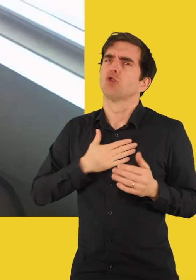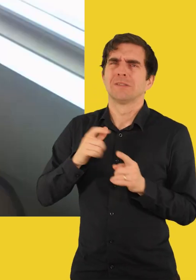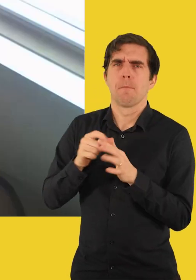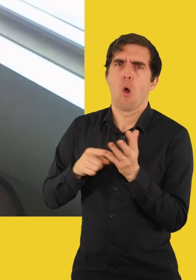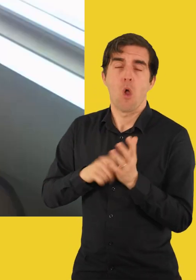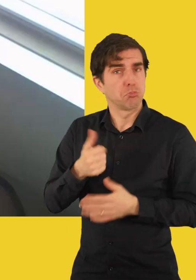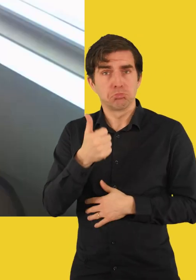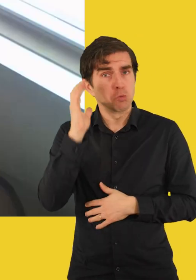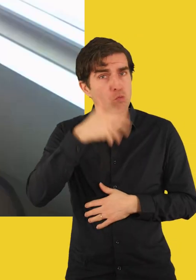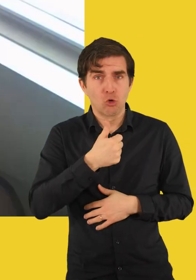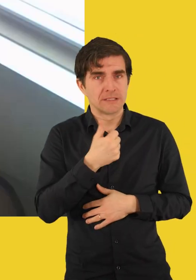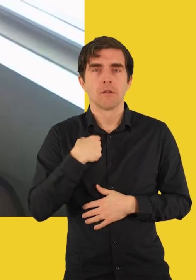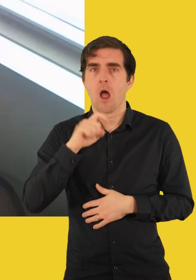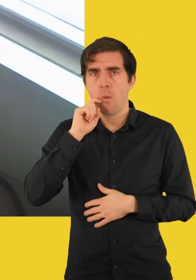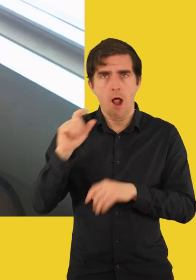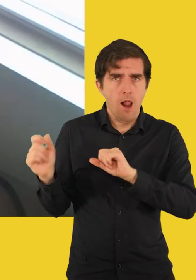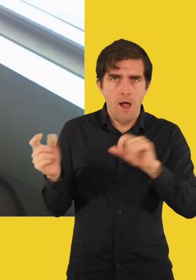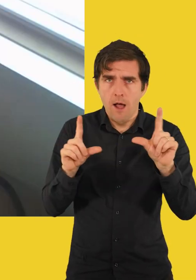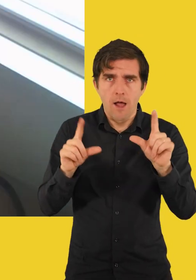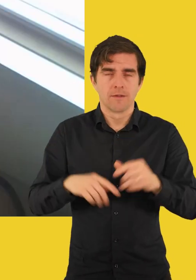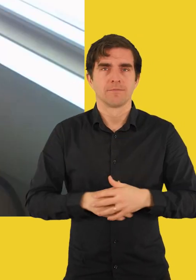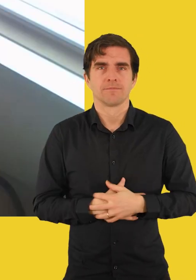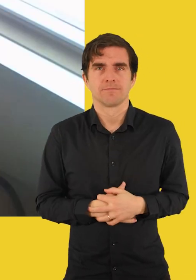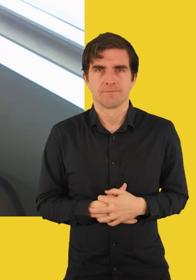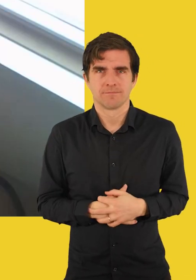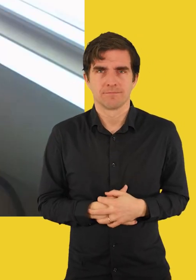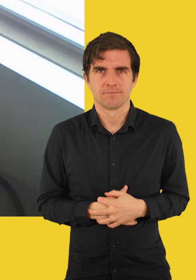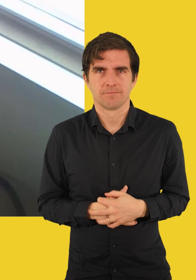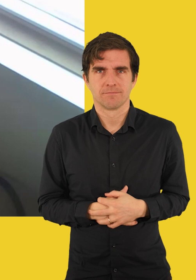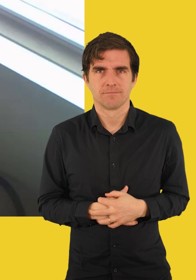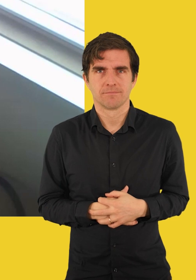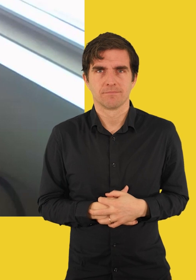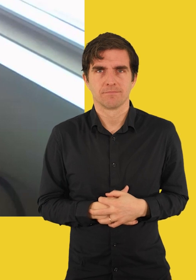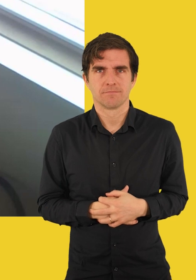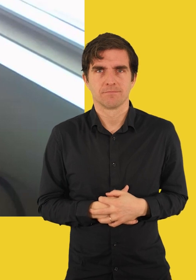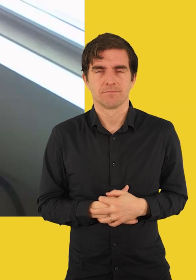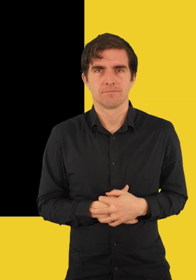floor is yours. No worries. I'm going to share my screen.